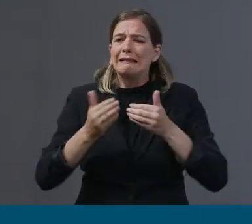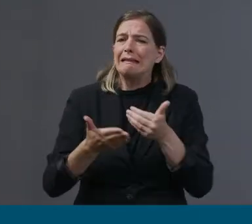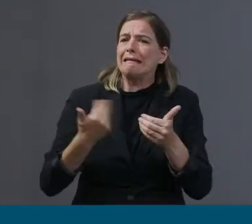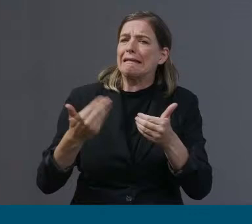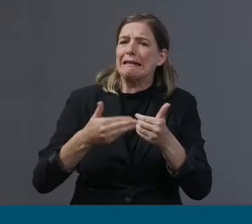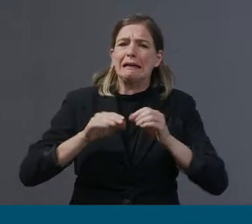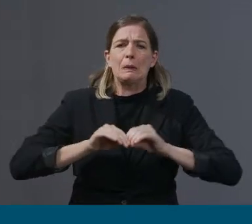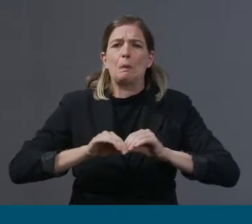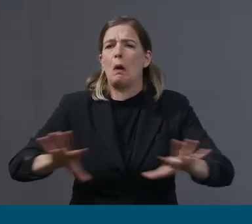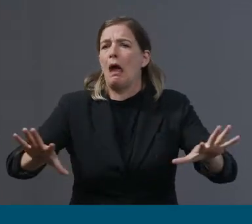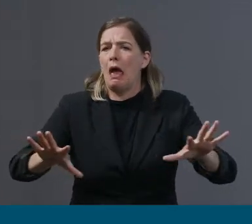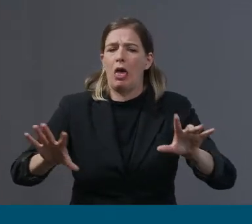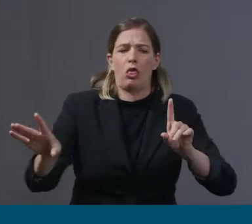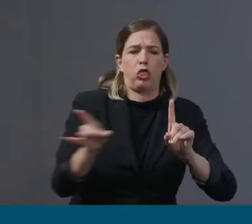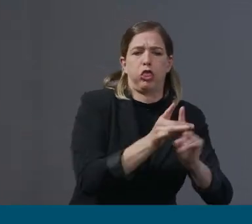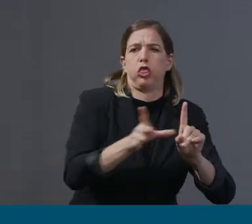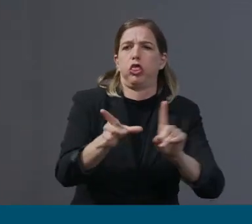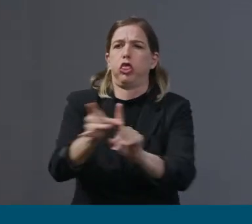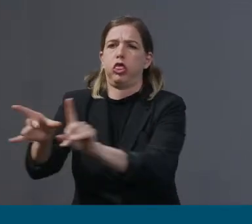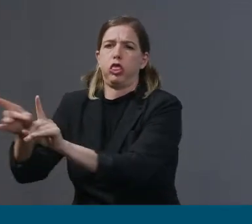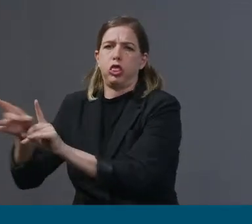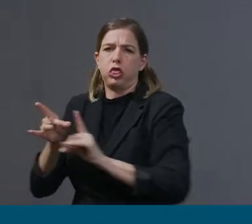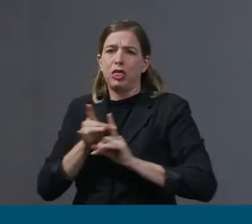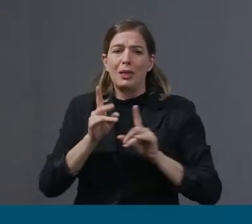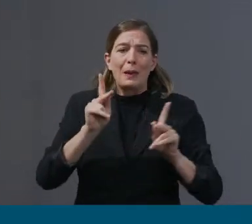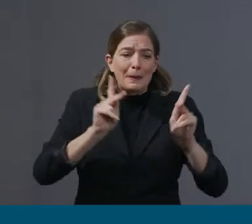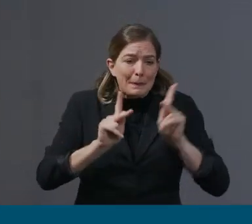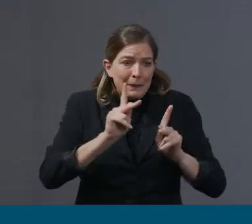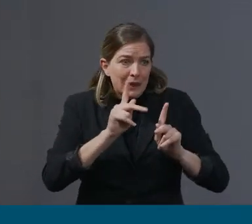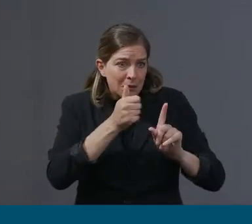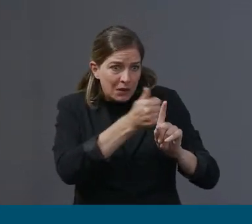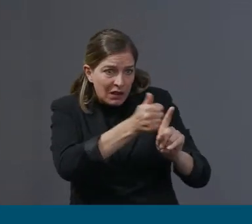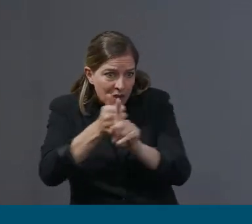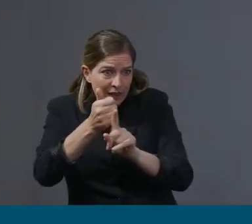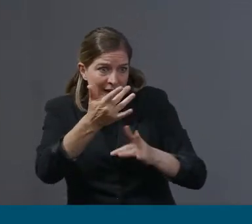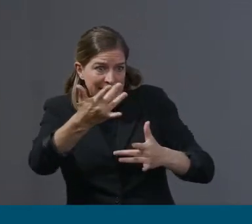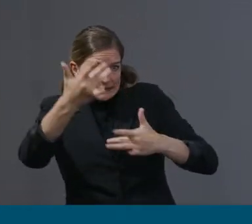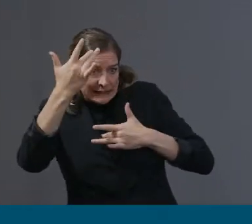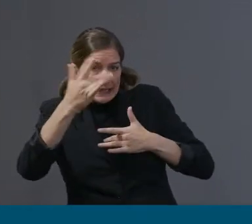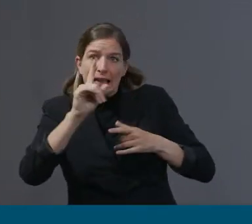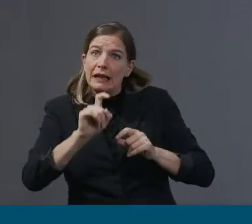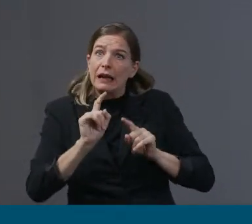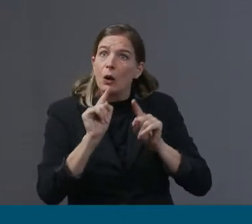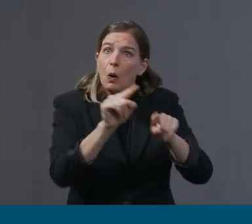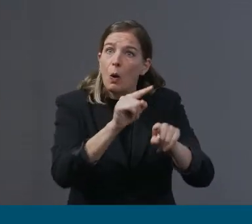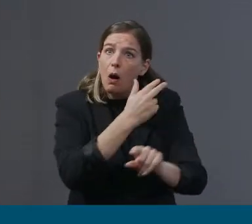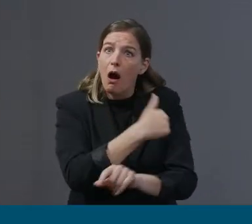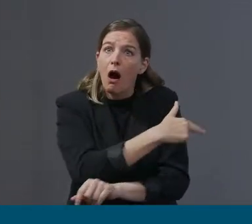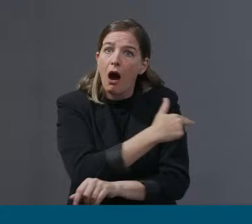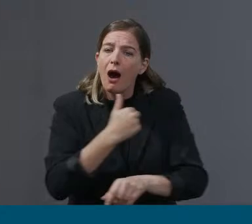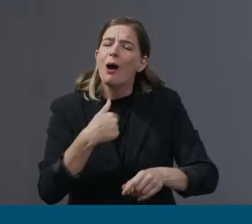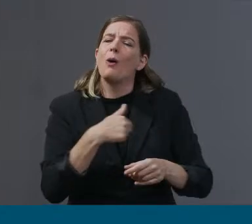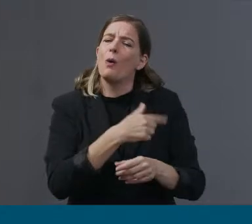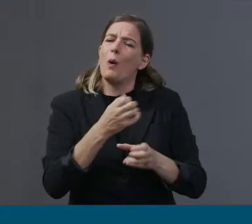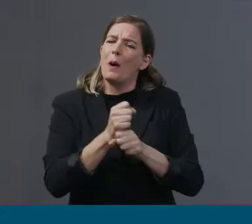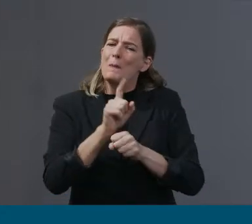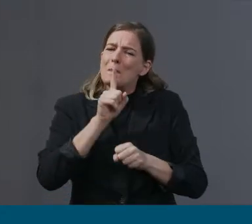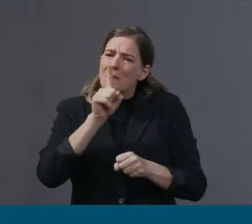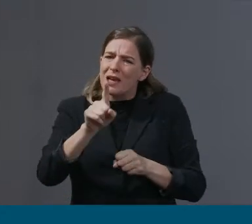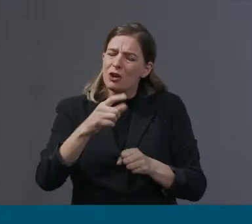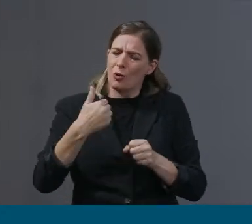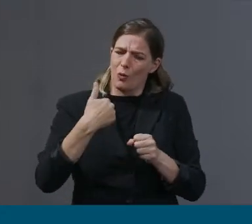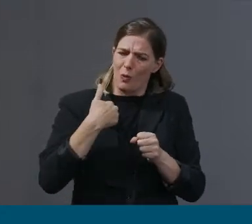people that get ill and need the hospital, we want them to have the skill and the care and comfort of